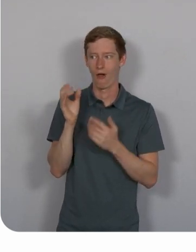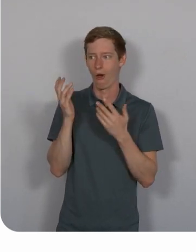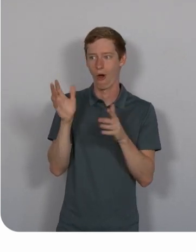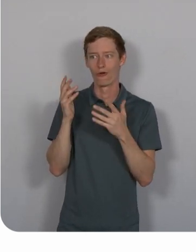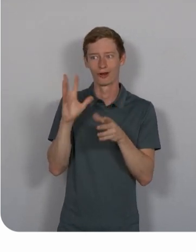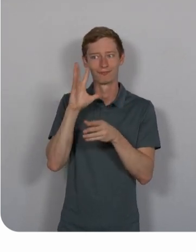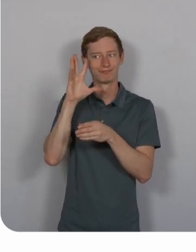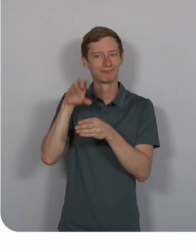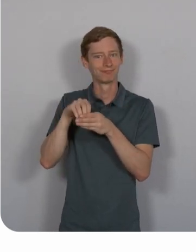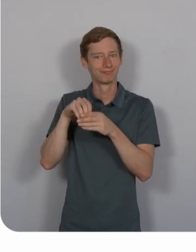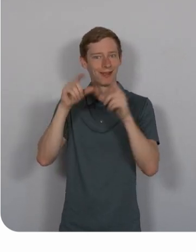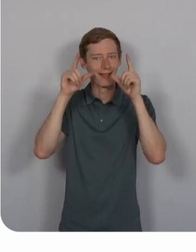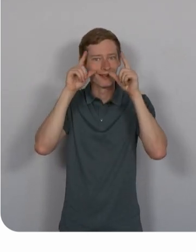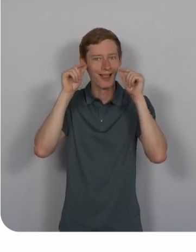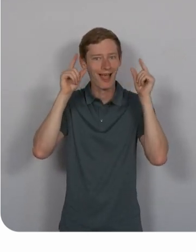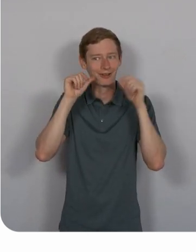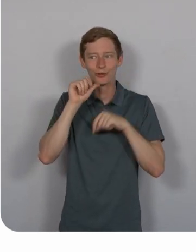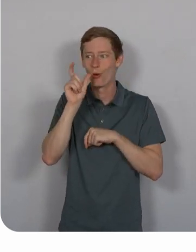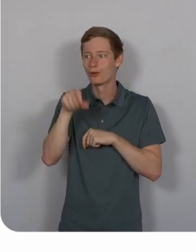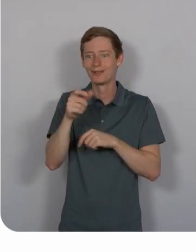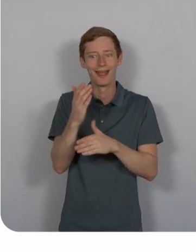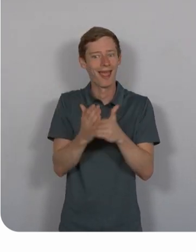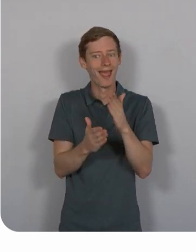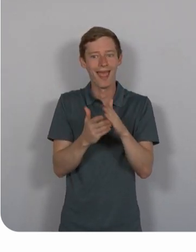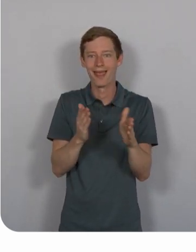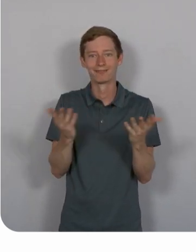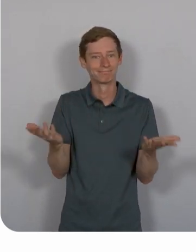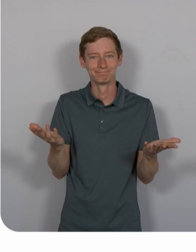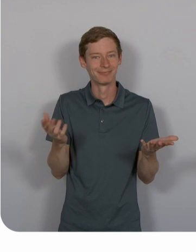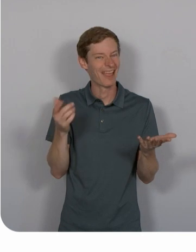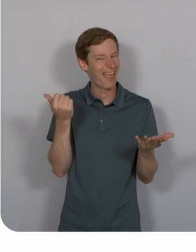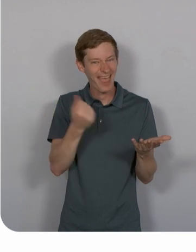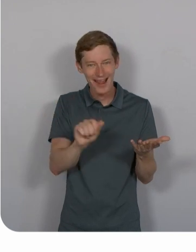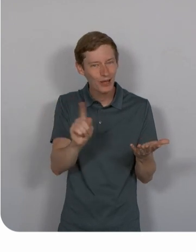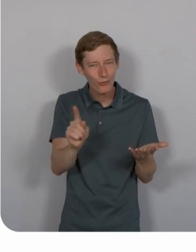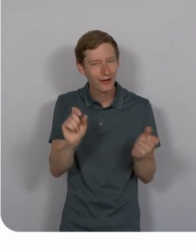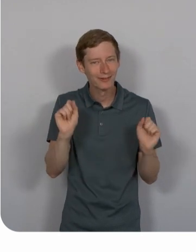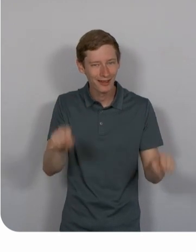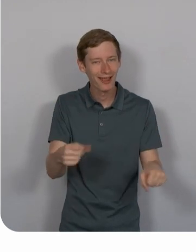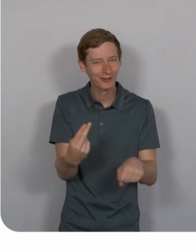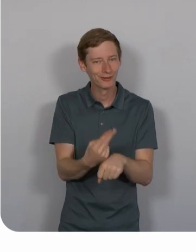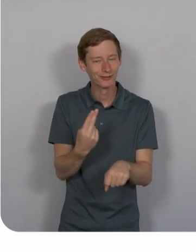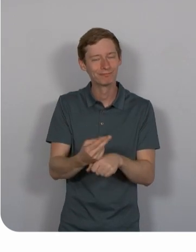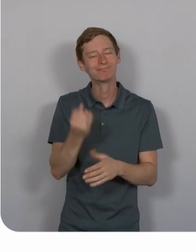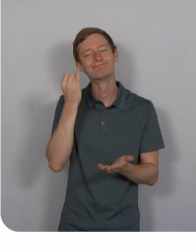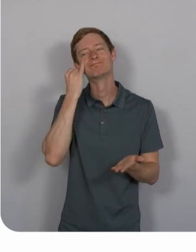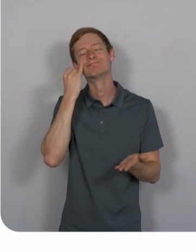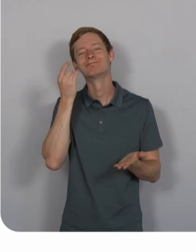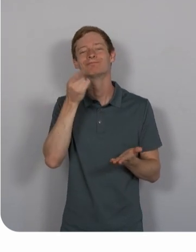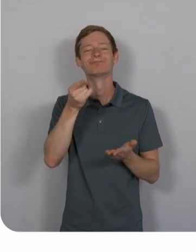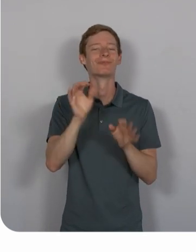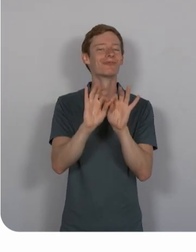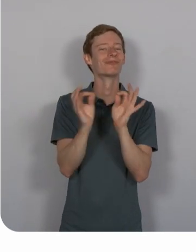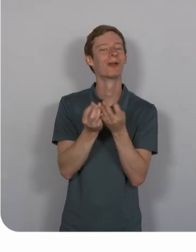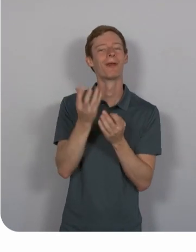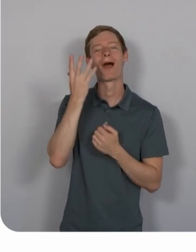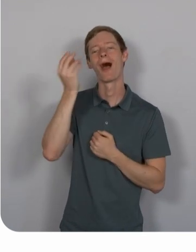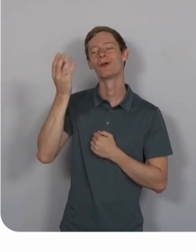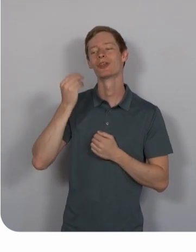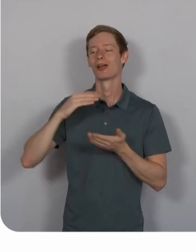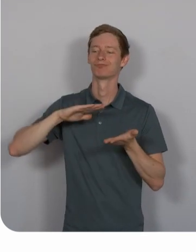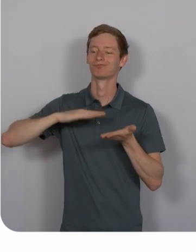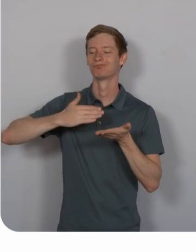hands-free wherever you go. So let's say you're grilling with your family and you wanna